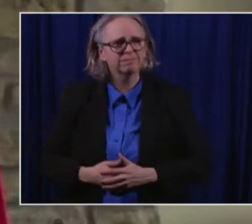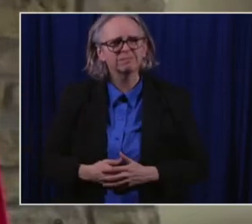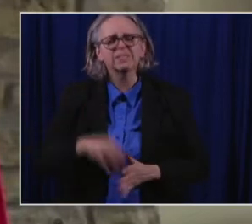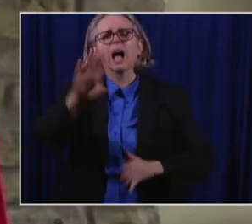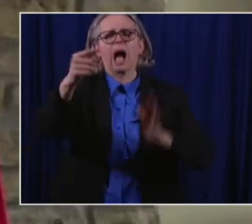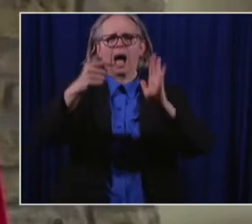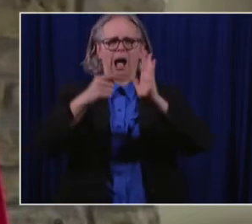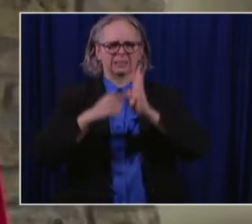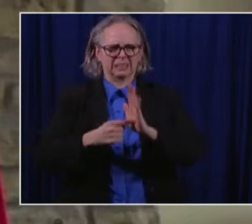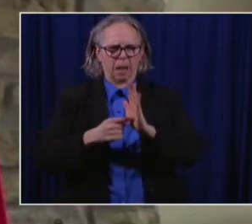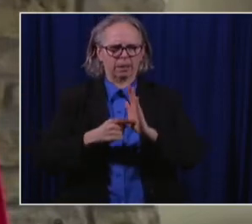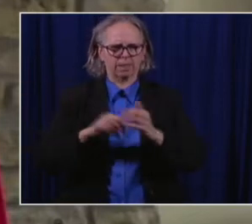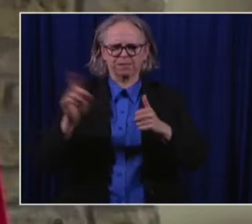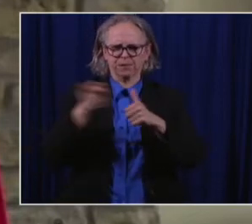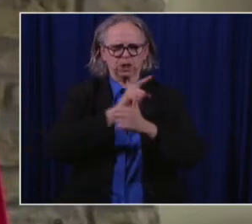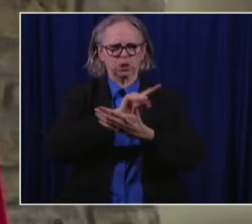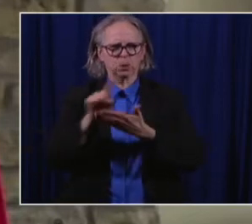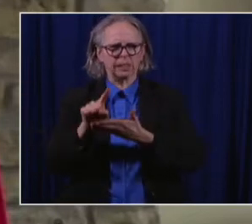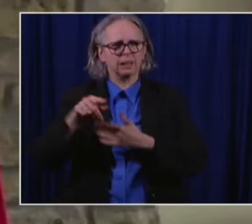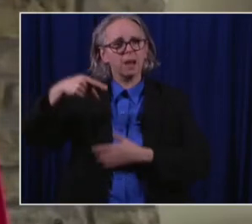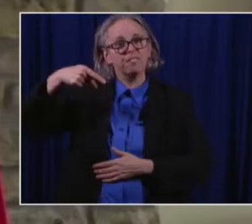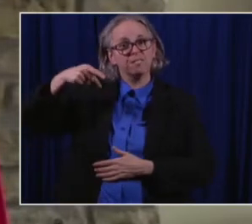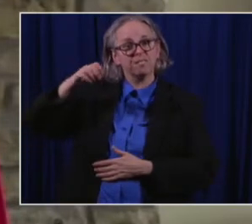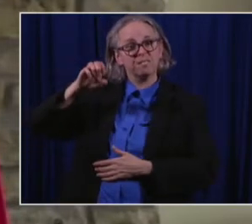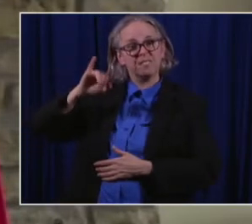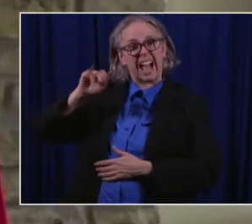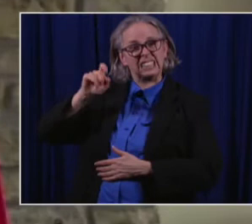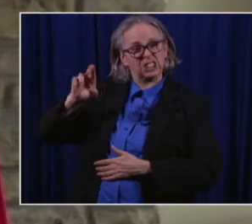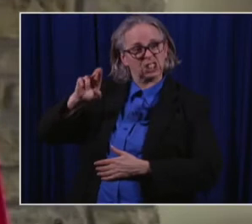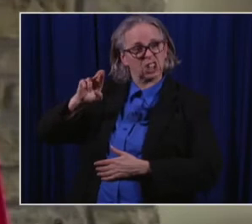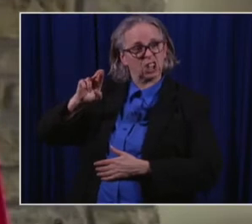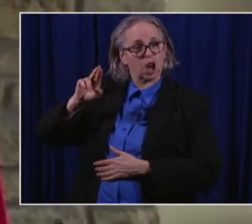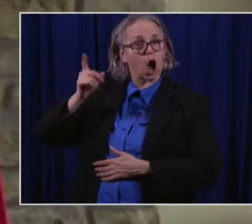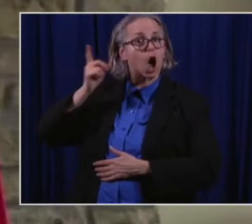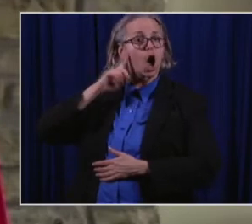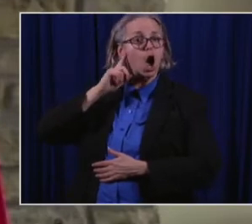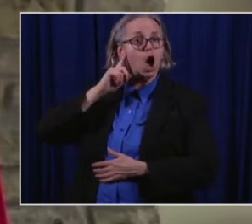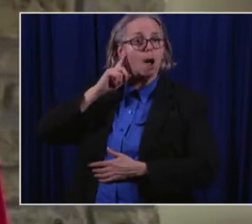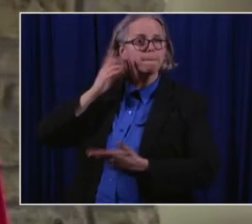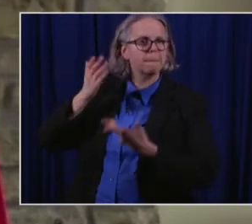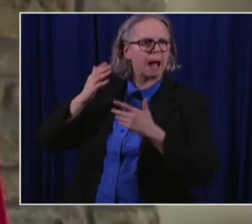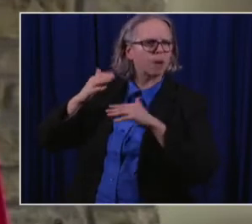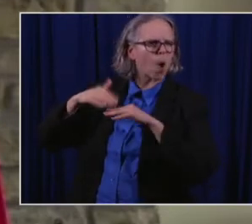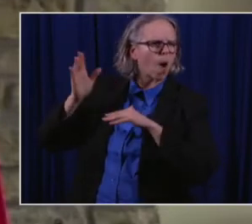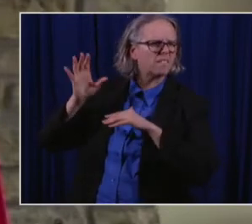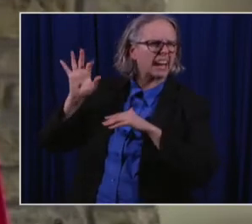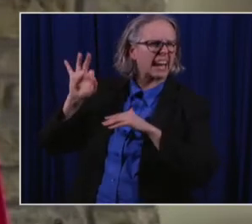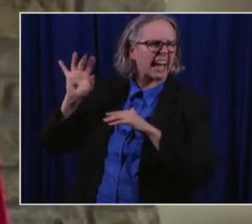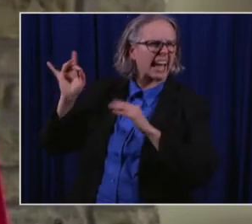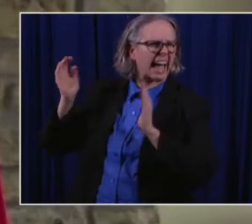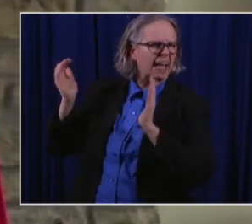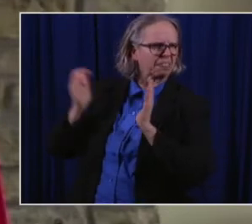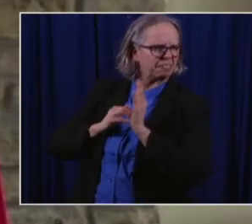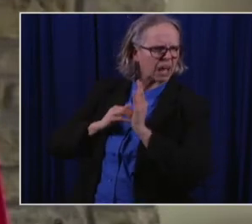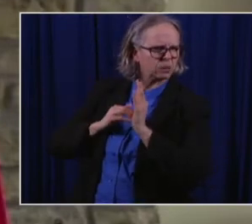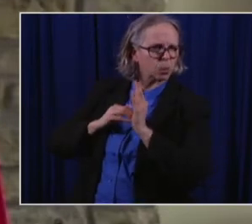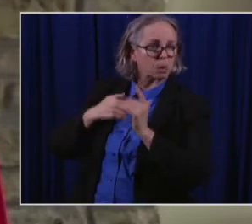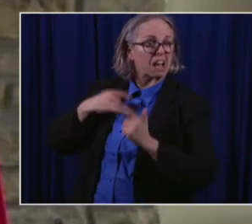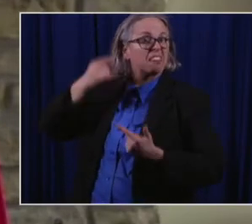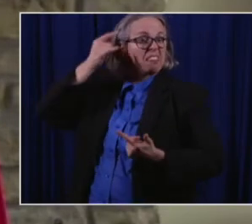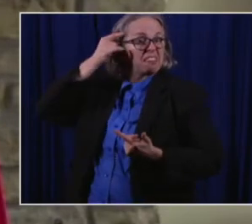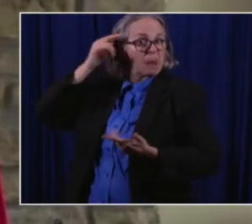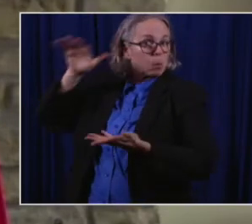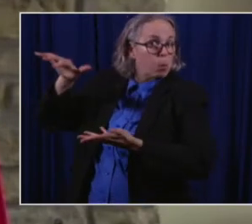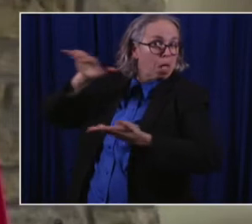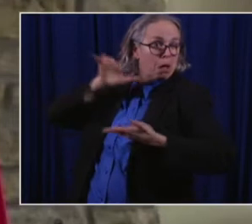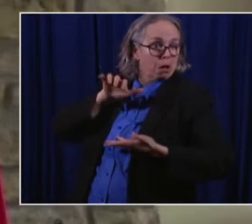Pfizer is a little more than 98,000, and that's what we think is coming. So, but I'll have